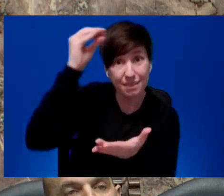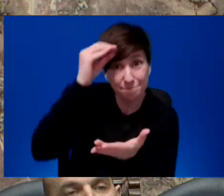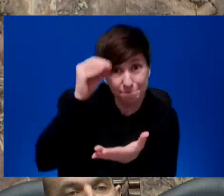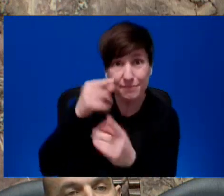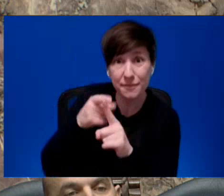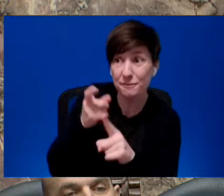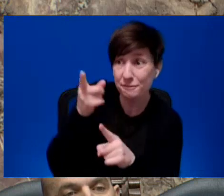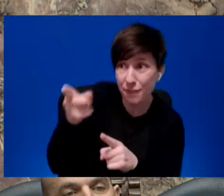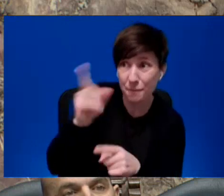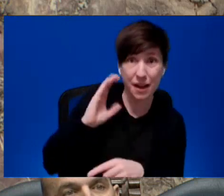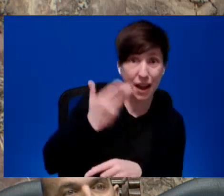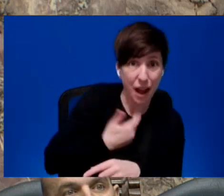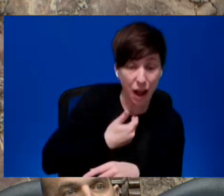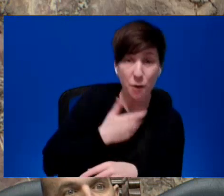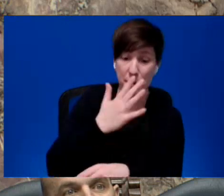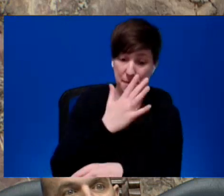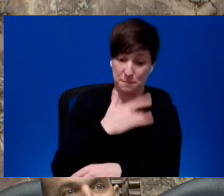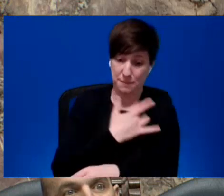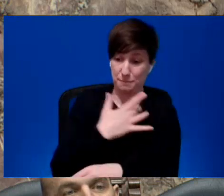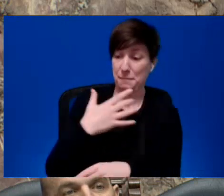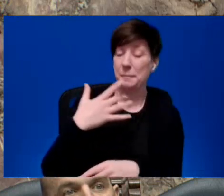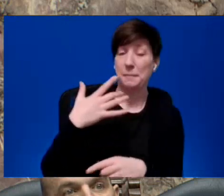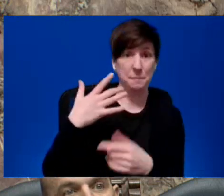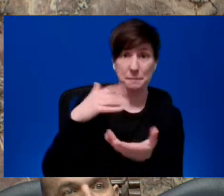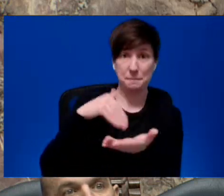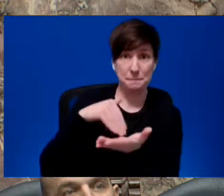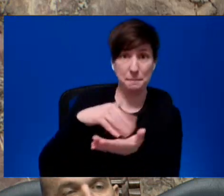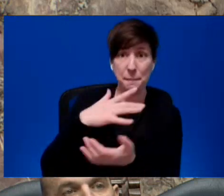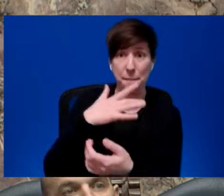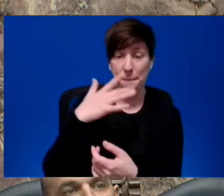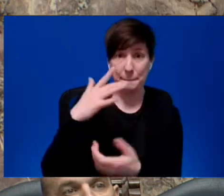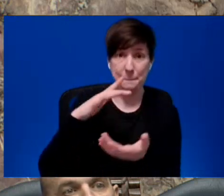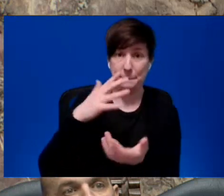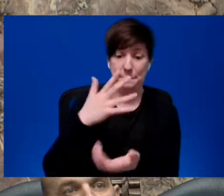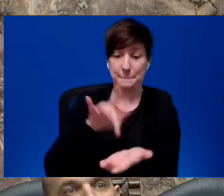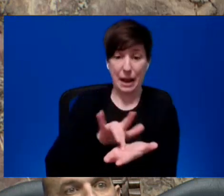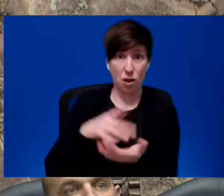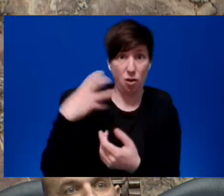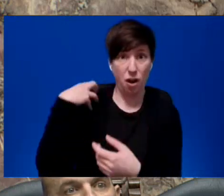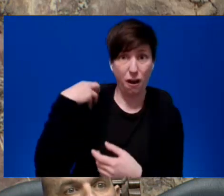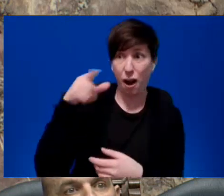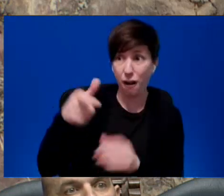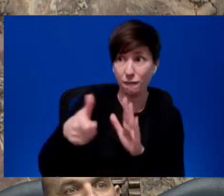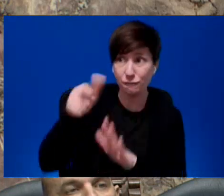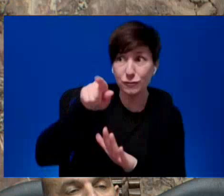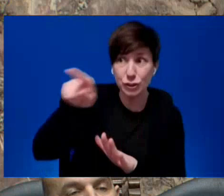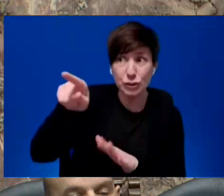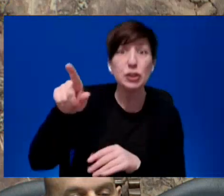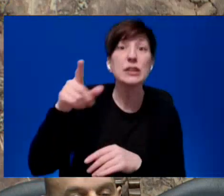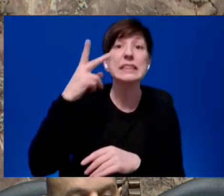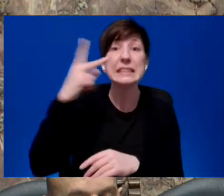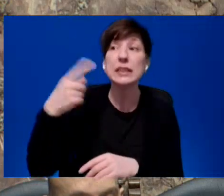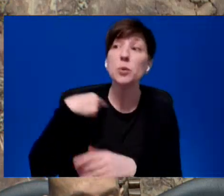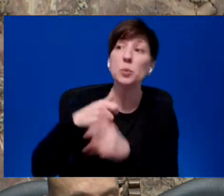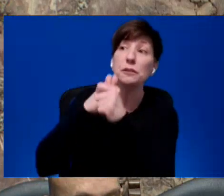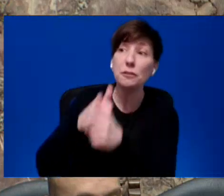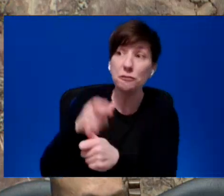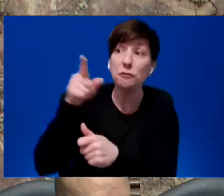BC, the response has been that people want to come to BC to practice healthcare because we support our healthcare